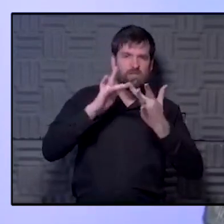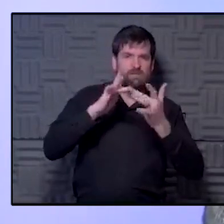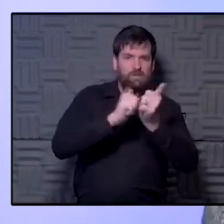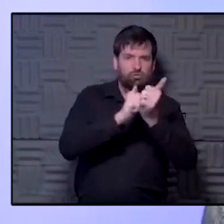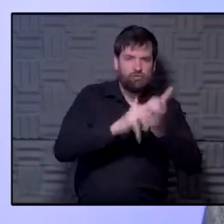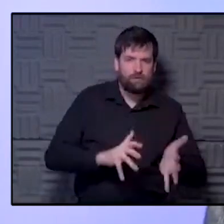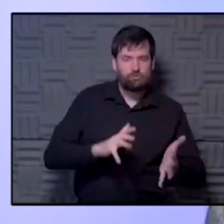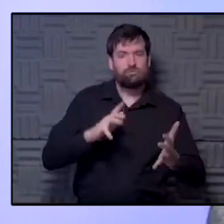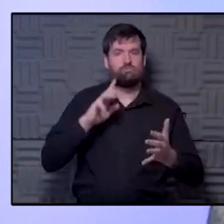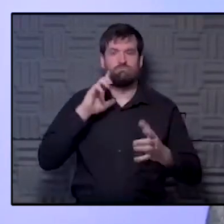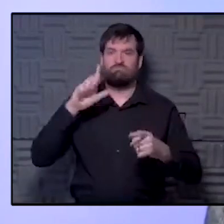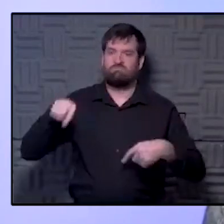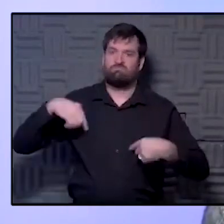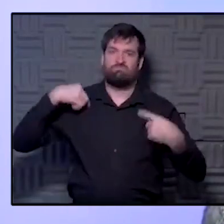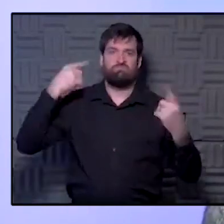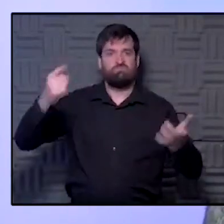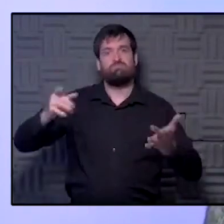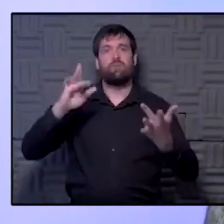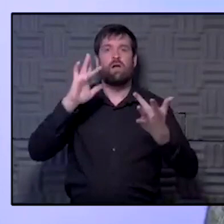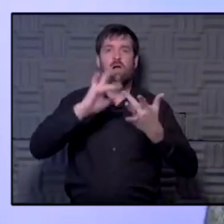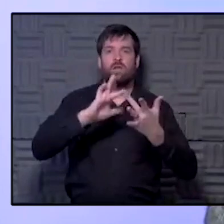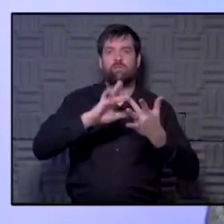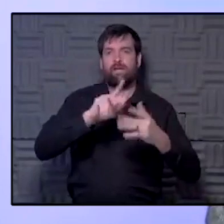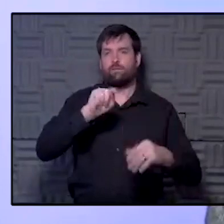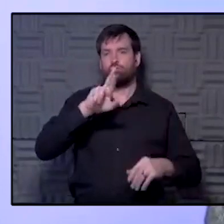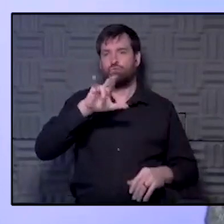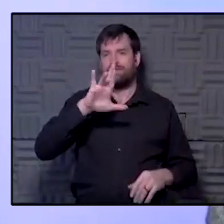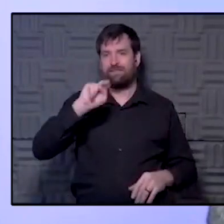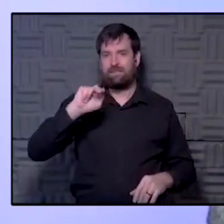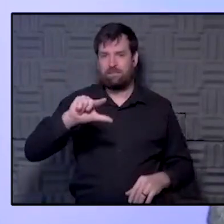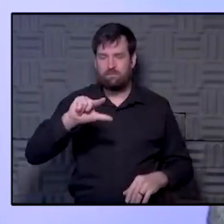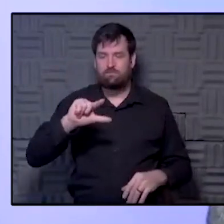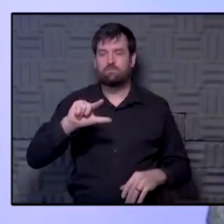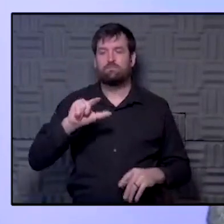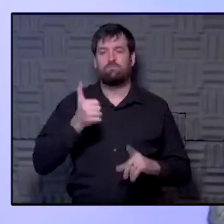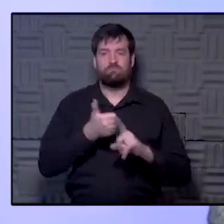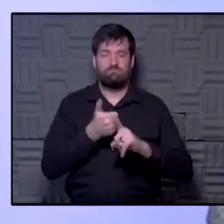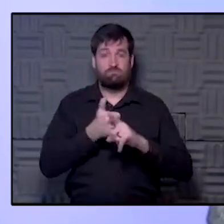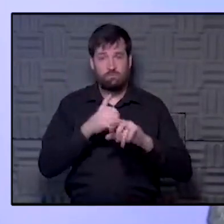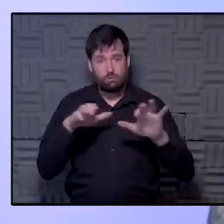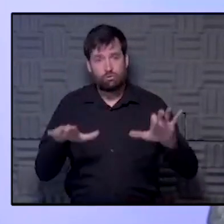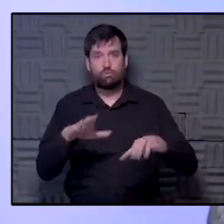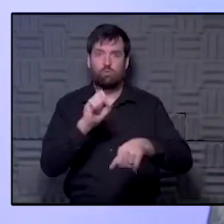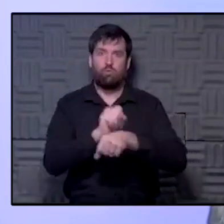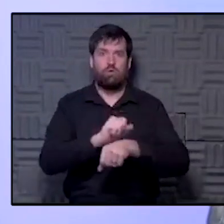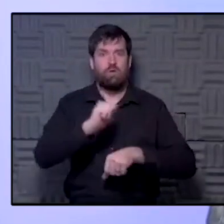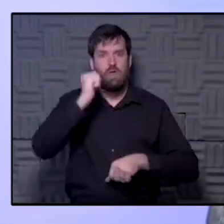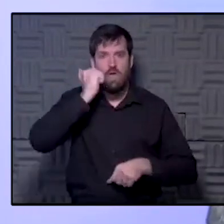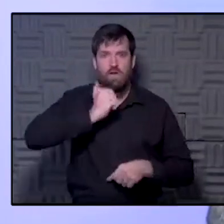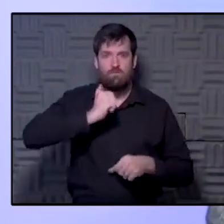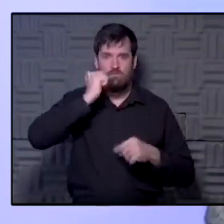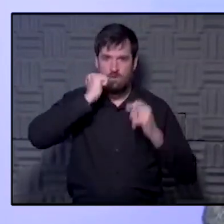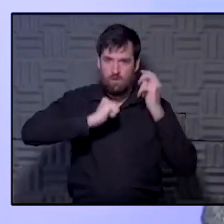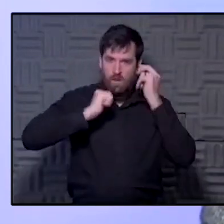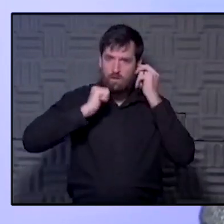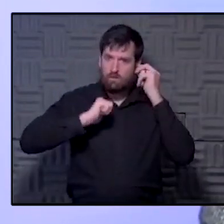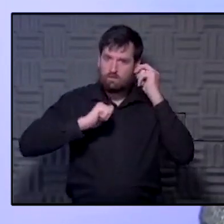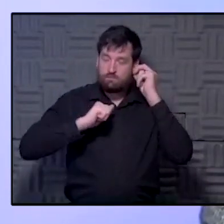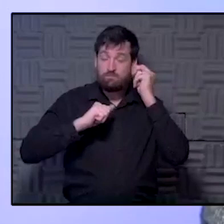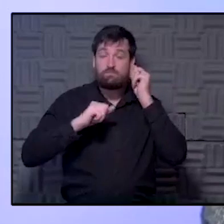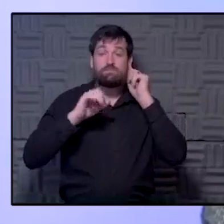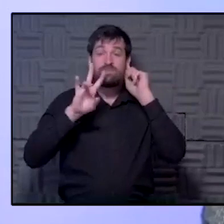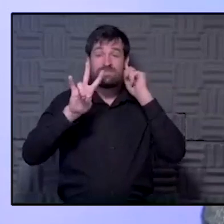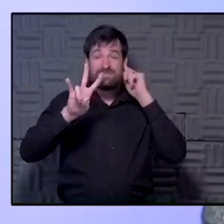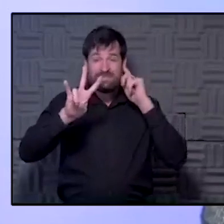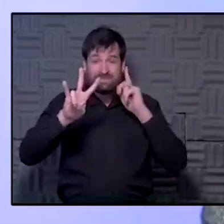lot over the course of the pandemic about contact tracing. They're doing work every day, 7 days a week, trying